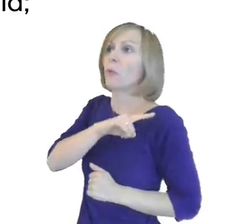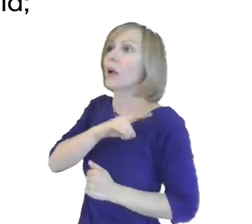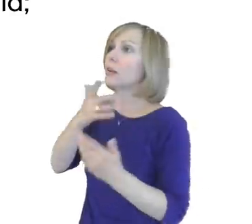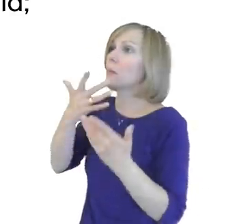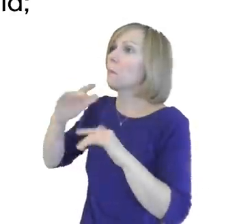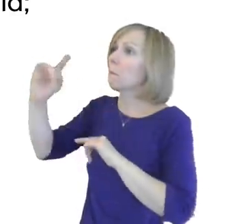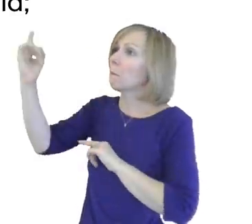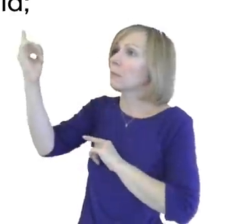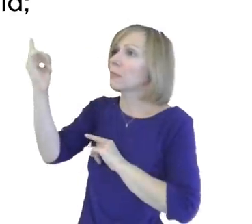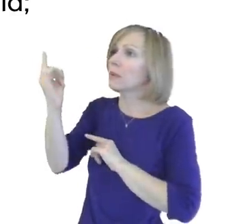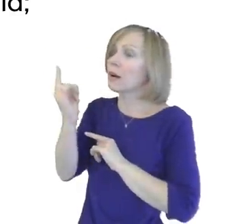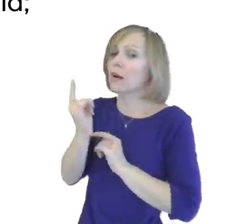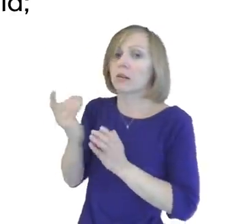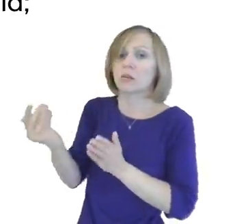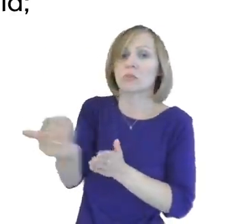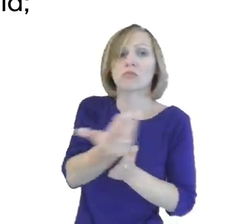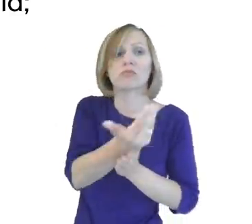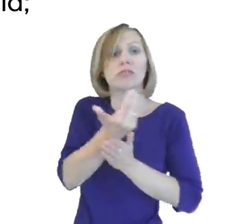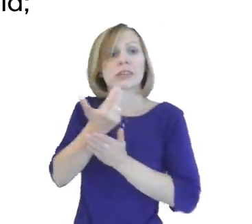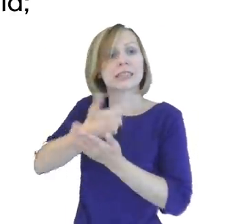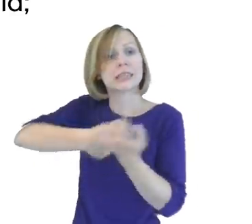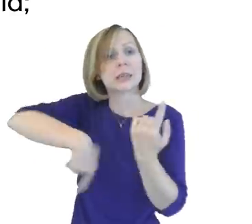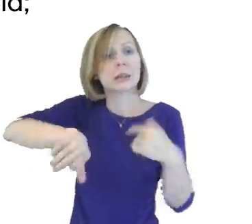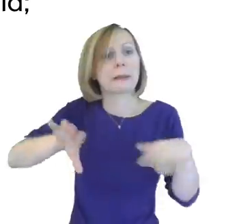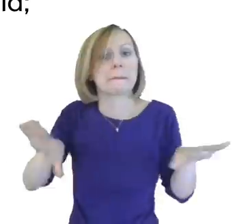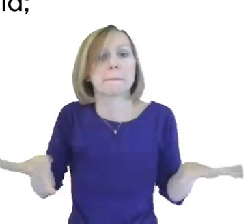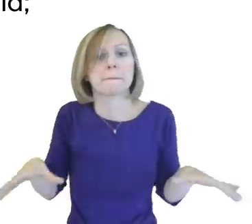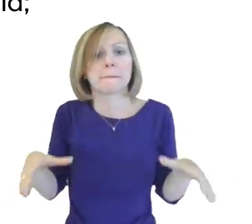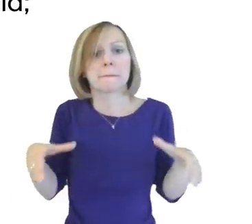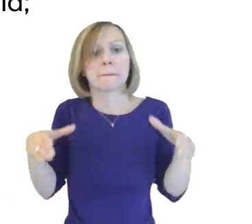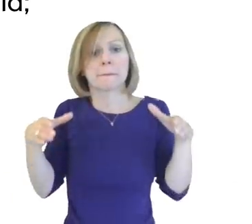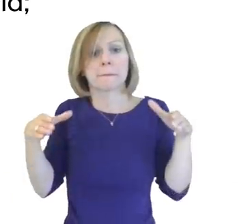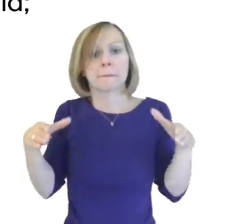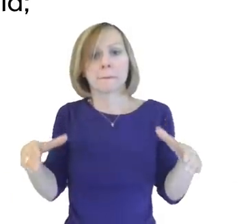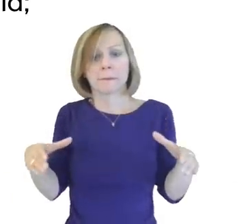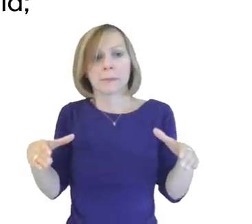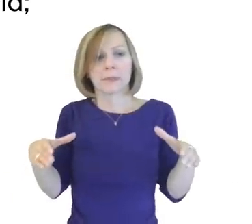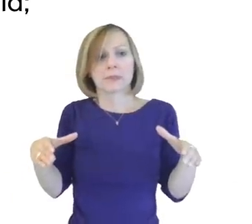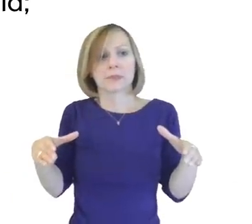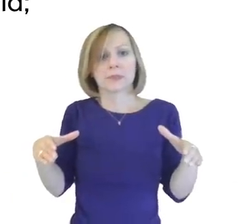Thank you.